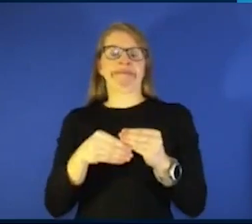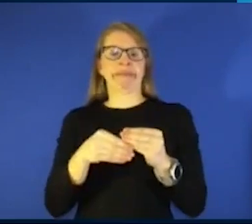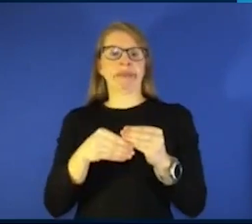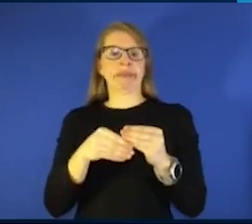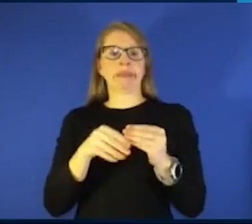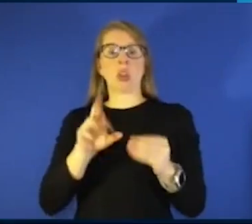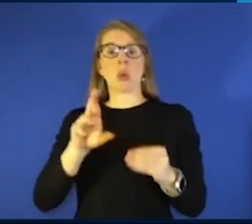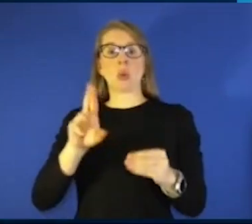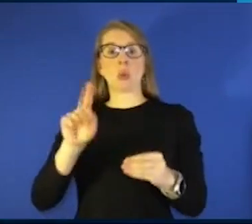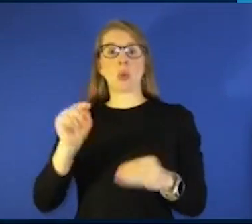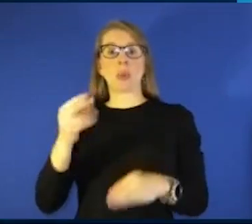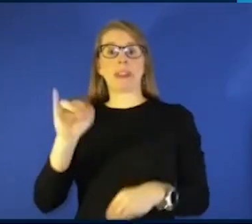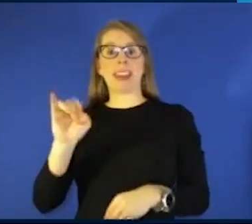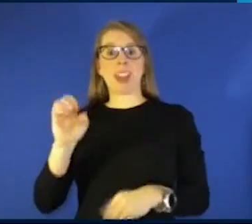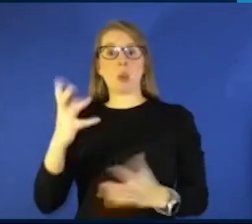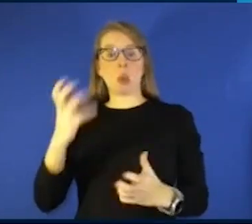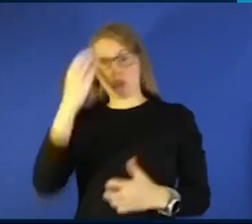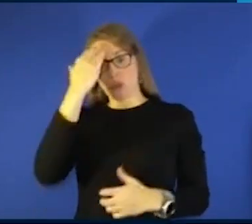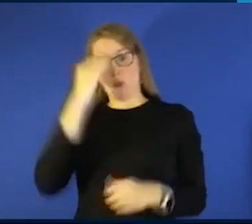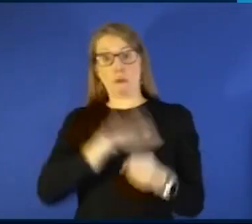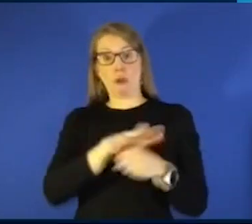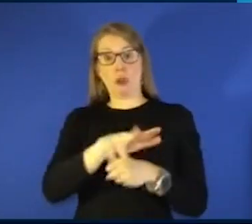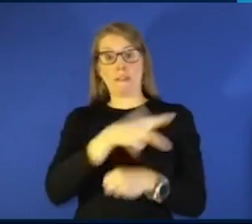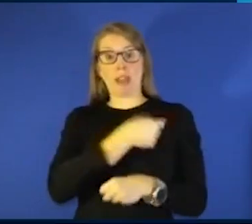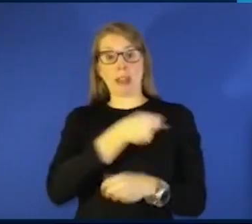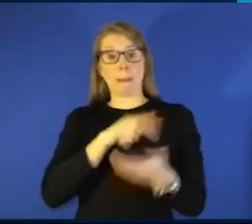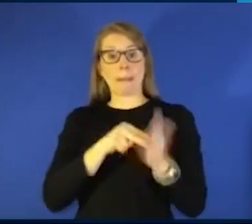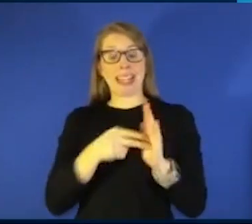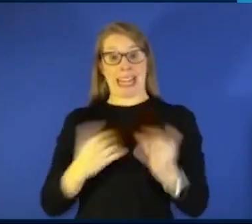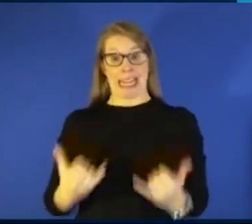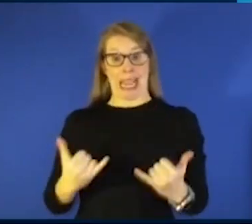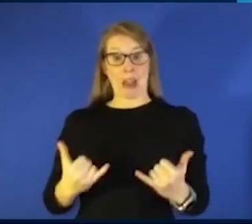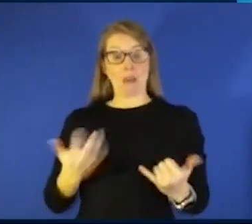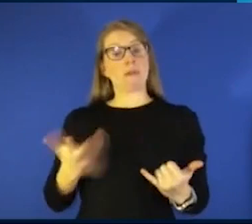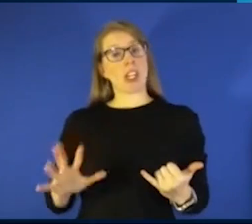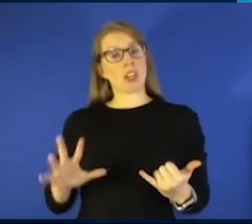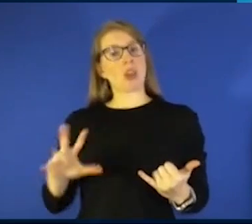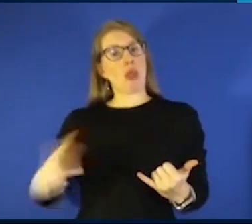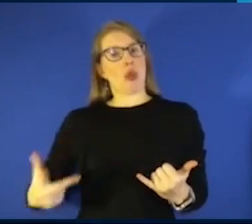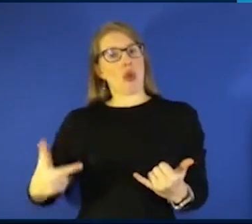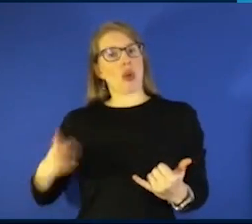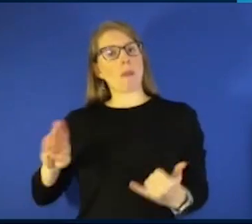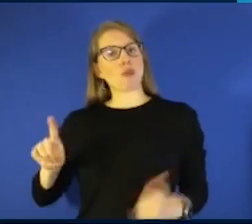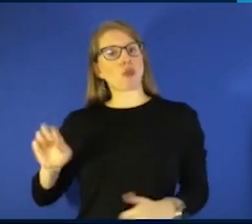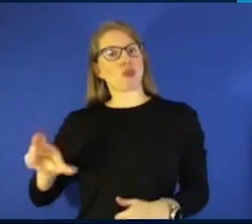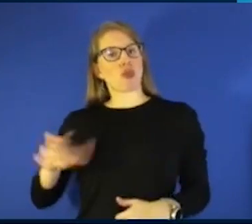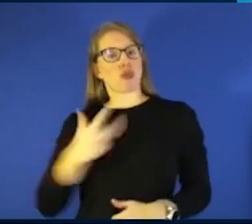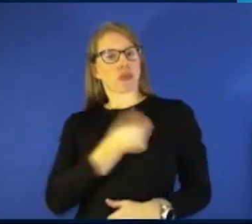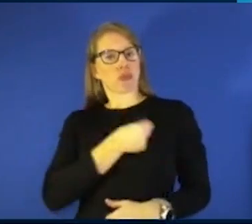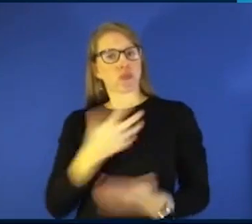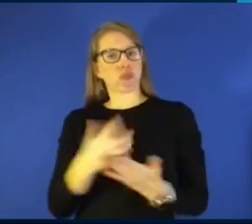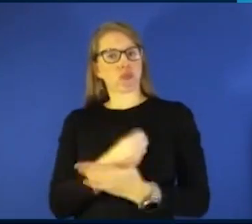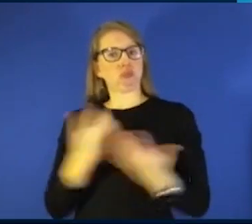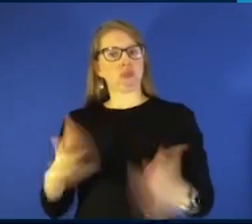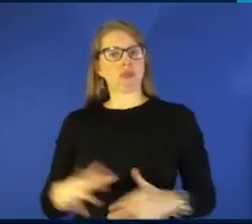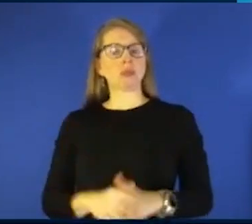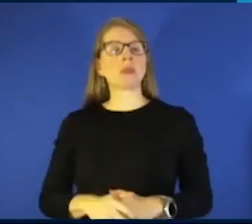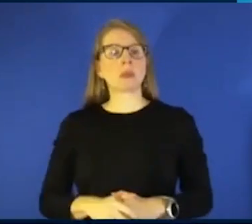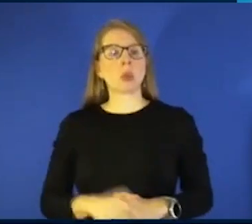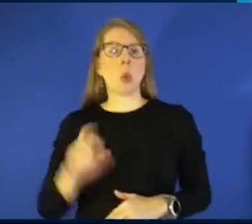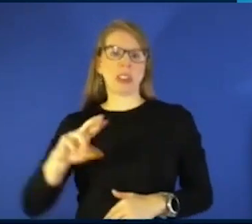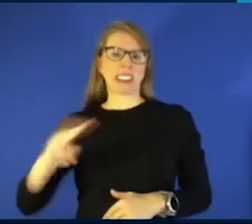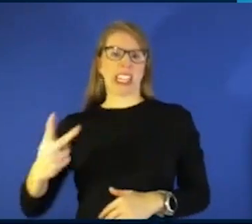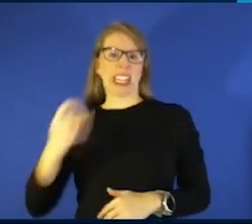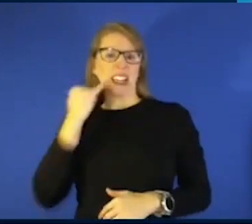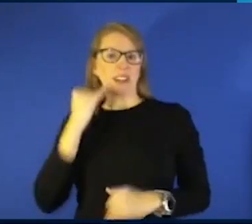fully vaccinated, does fully vaccinated now mean you've also gotten that third booster shot or second if you've had the J&J? And then